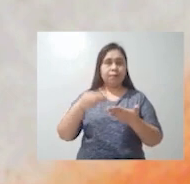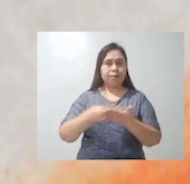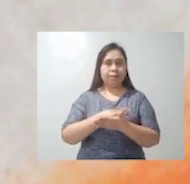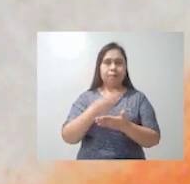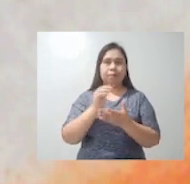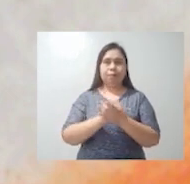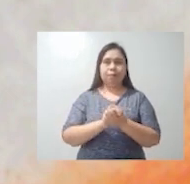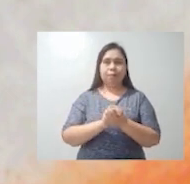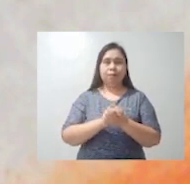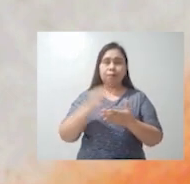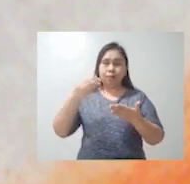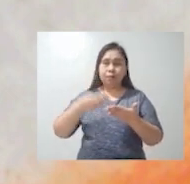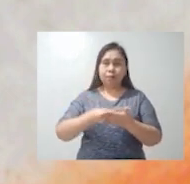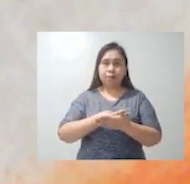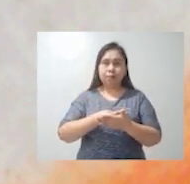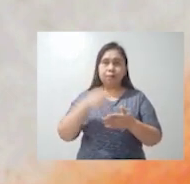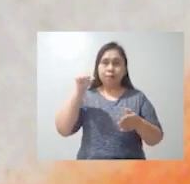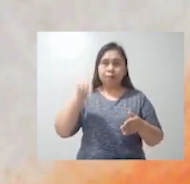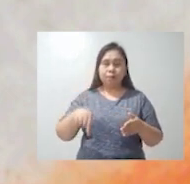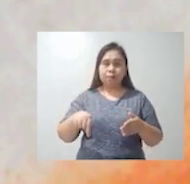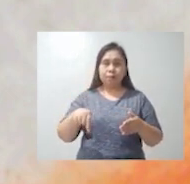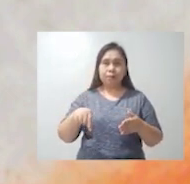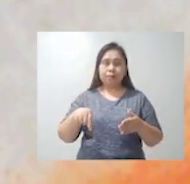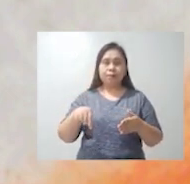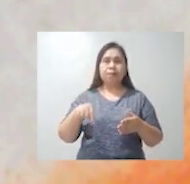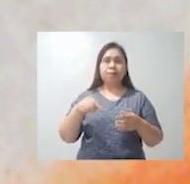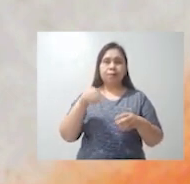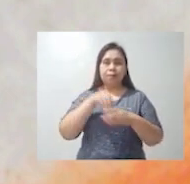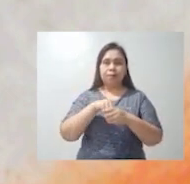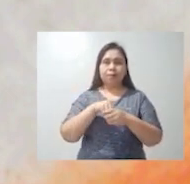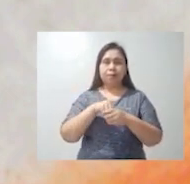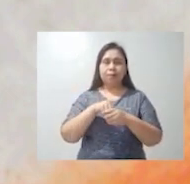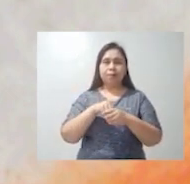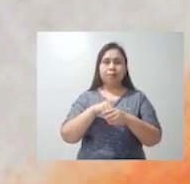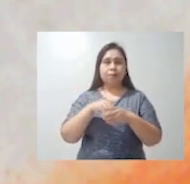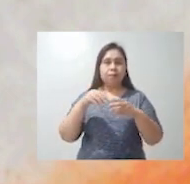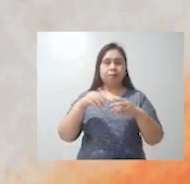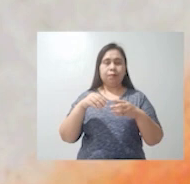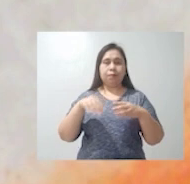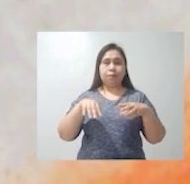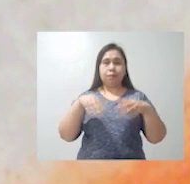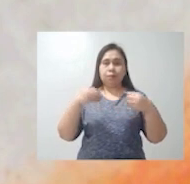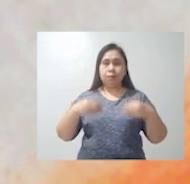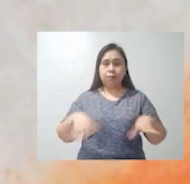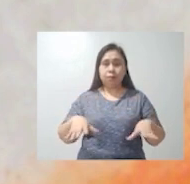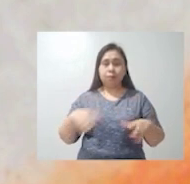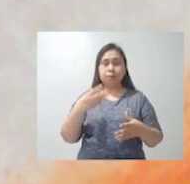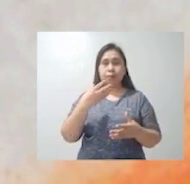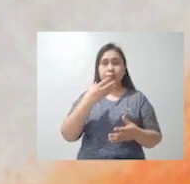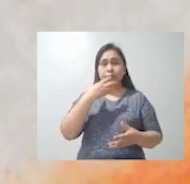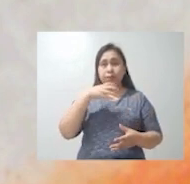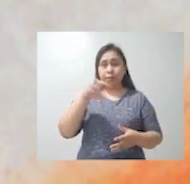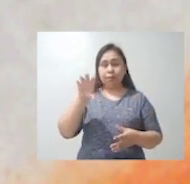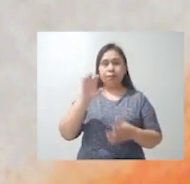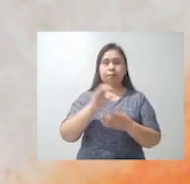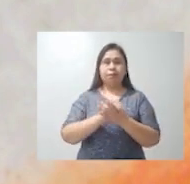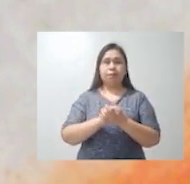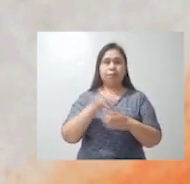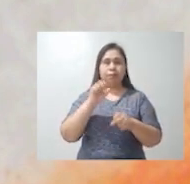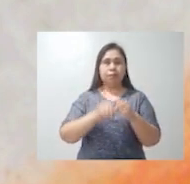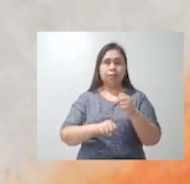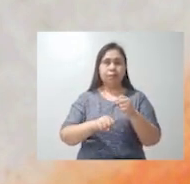The hot metal spoon that is dipped into a glass of cold water loses heat while the same amount of heat is gained by the